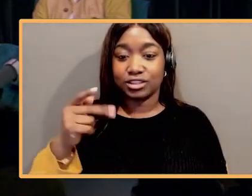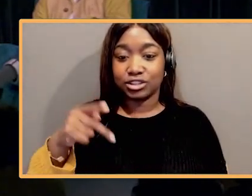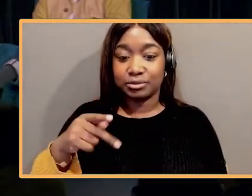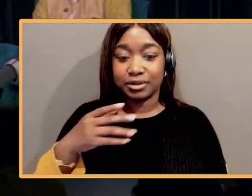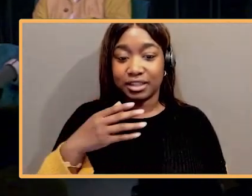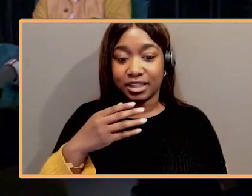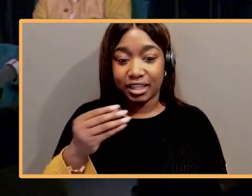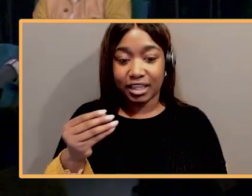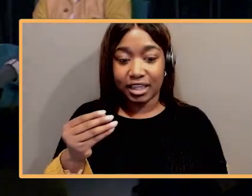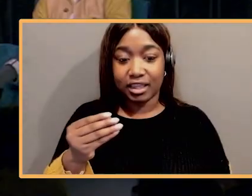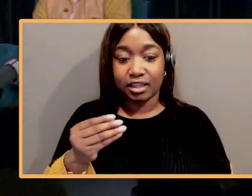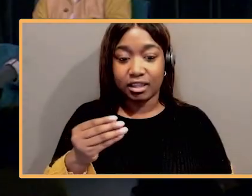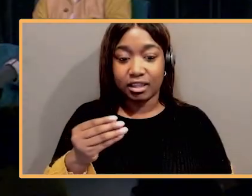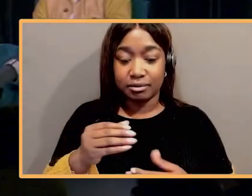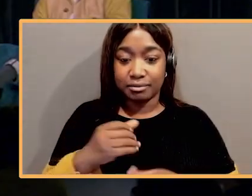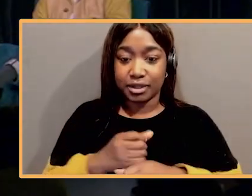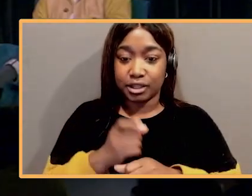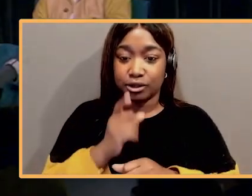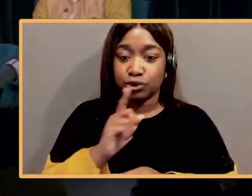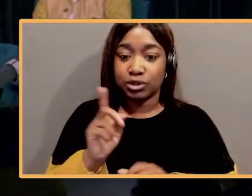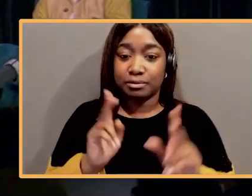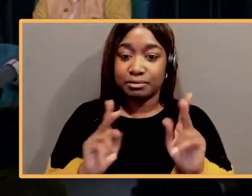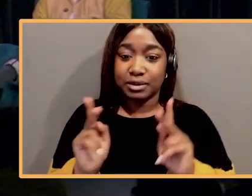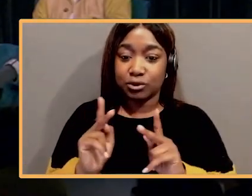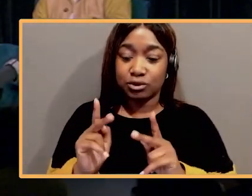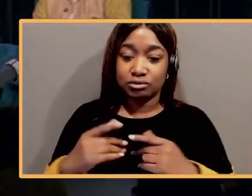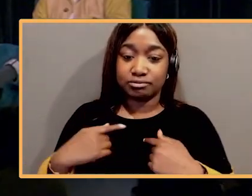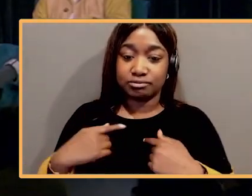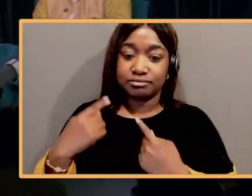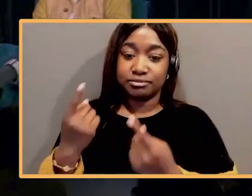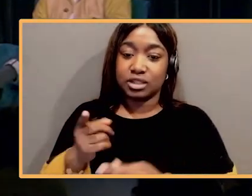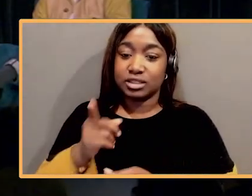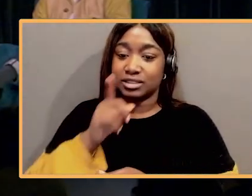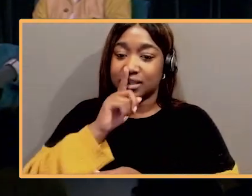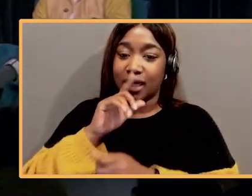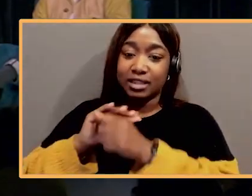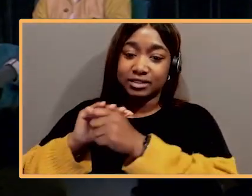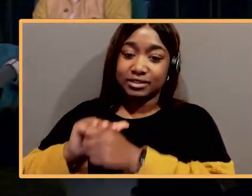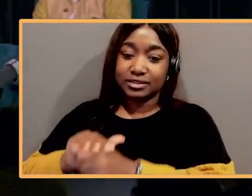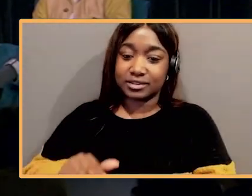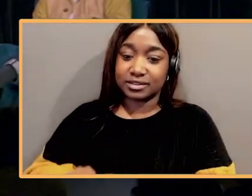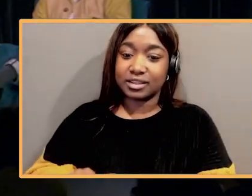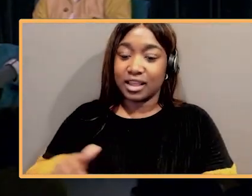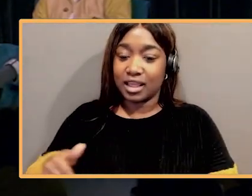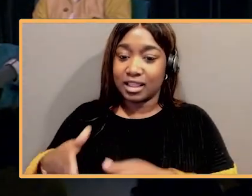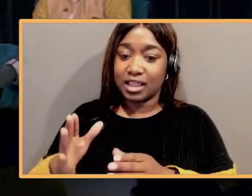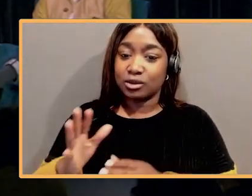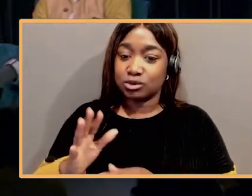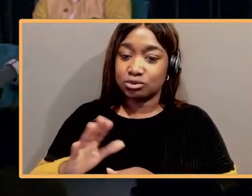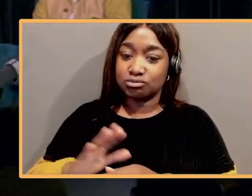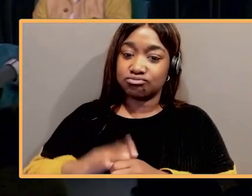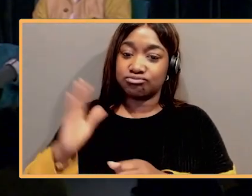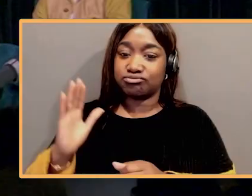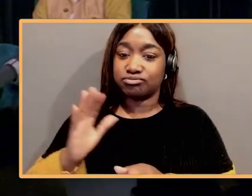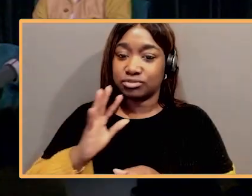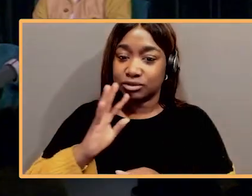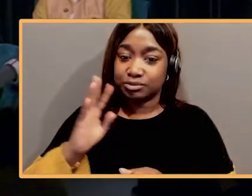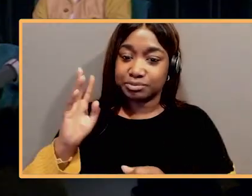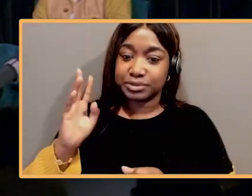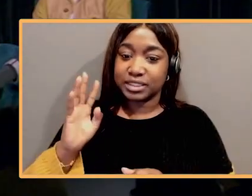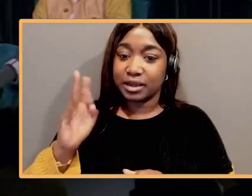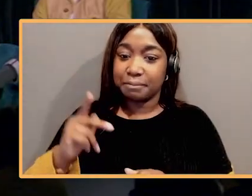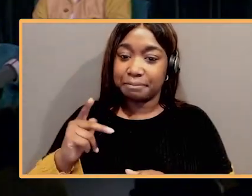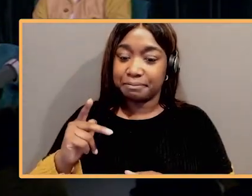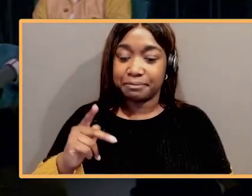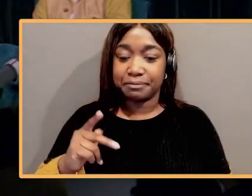that people who have been silenced get to speak, right? It like, for me, that has been, and I